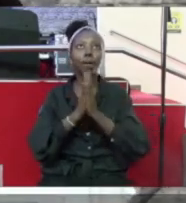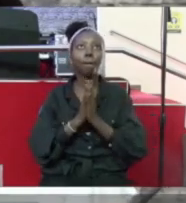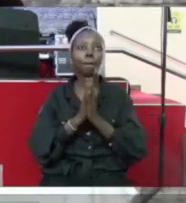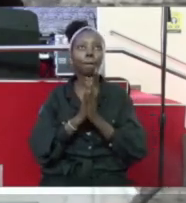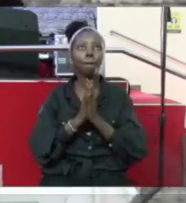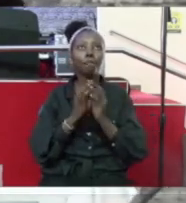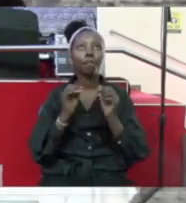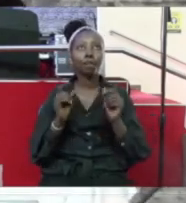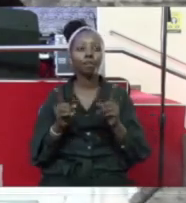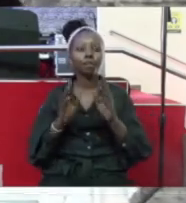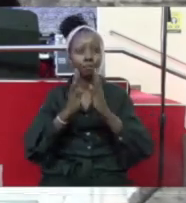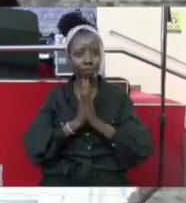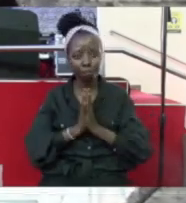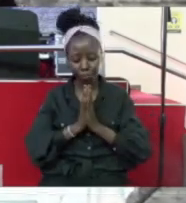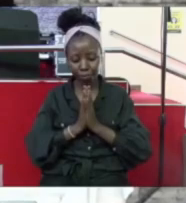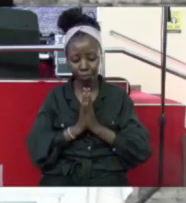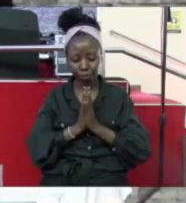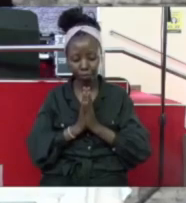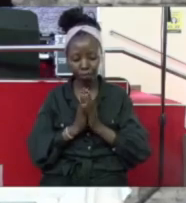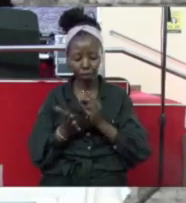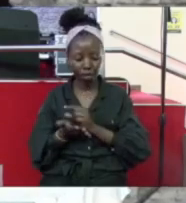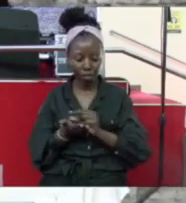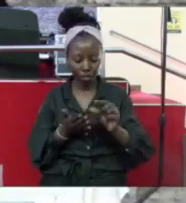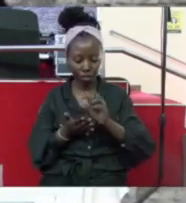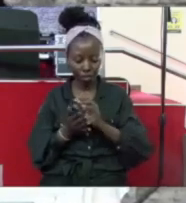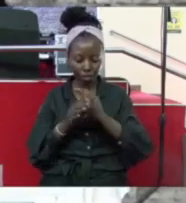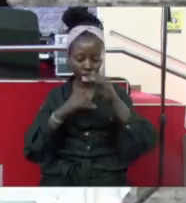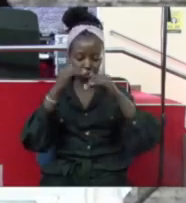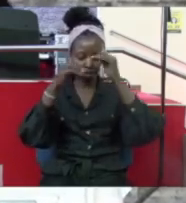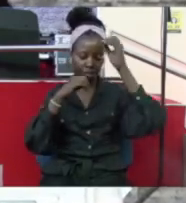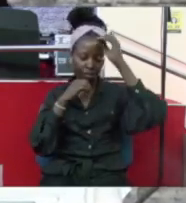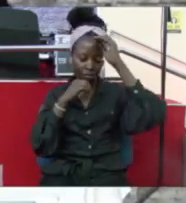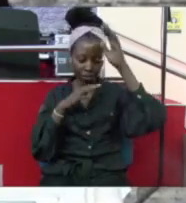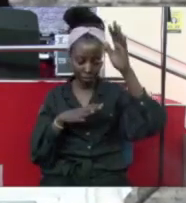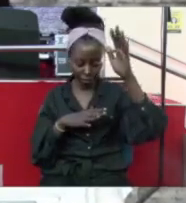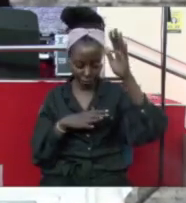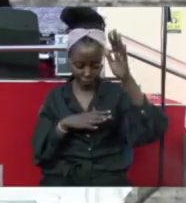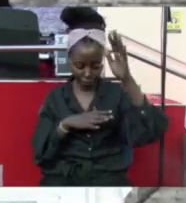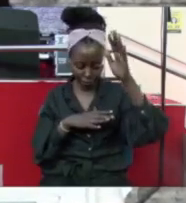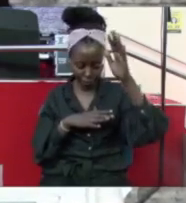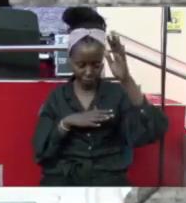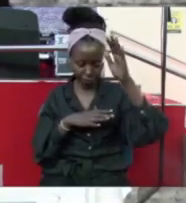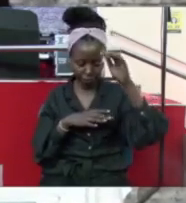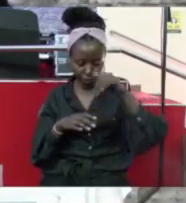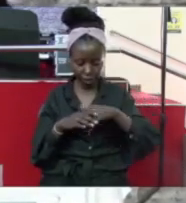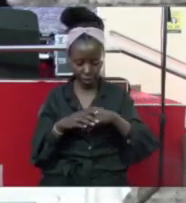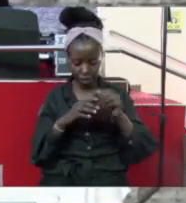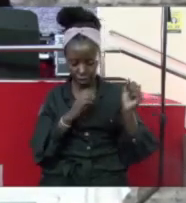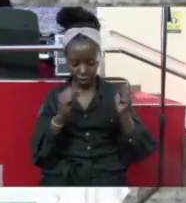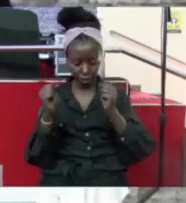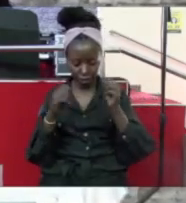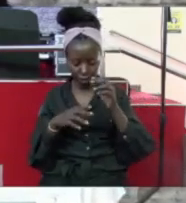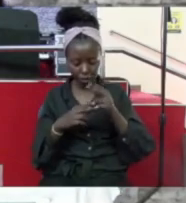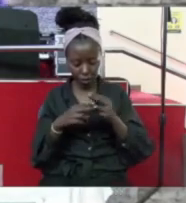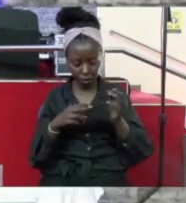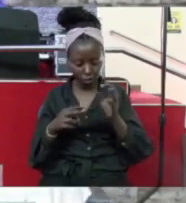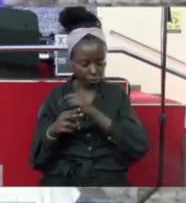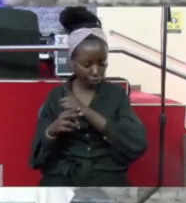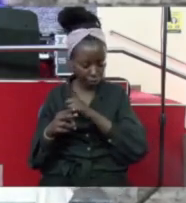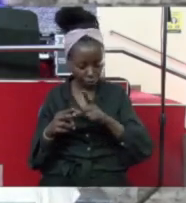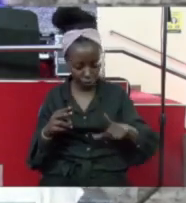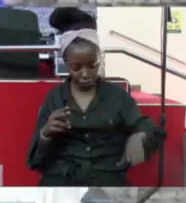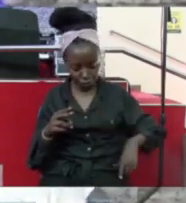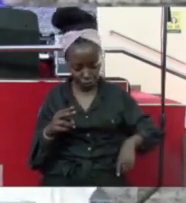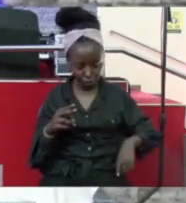Okay, let's pray. Our gracious Heavenly Father, Baba wetu wa neema wa mbinguni, in the mighty name of Jesus, katika jina kuu la